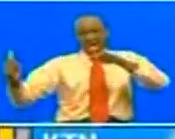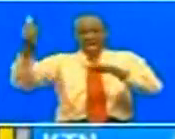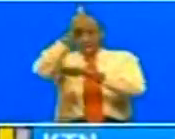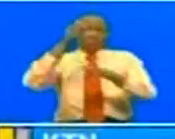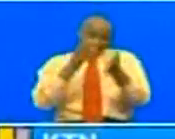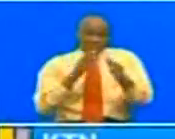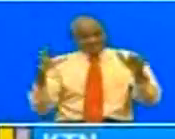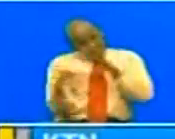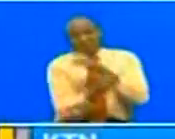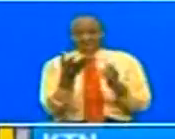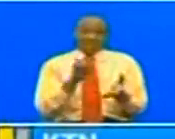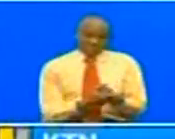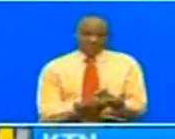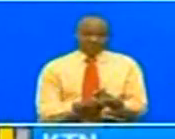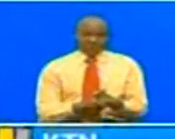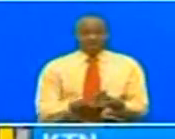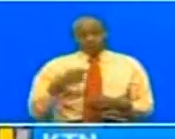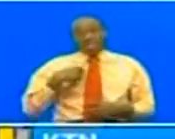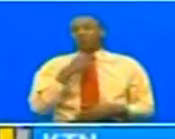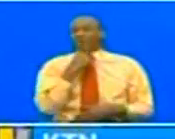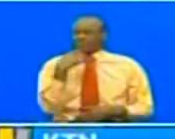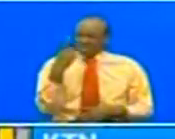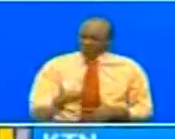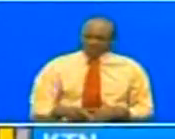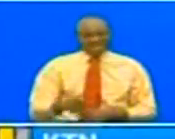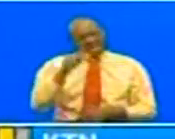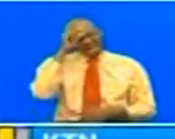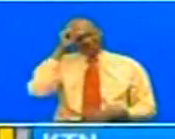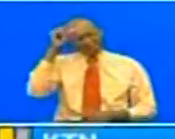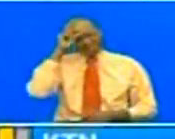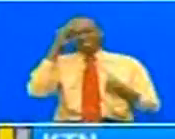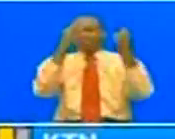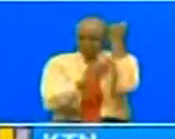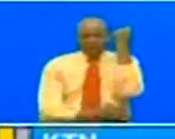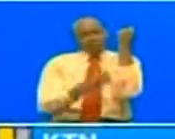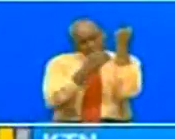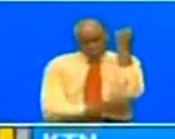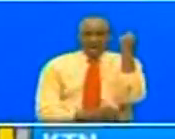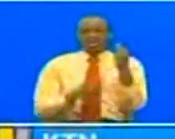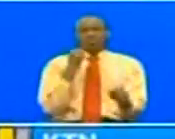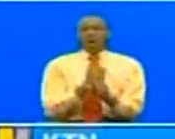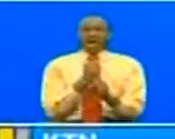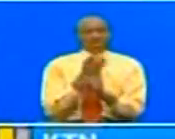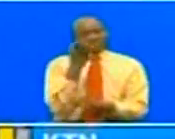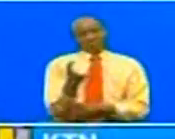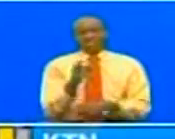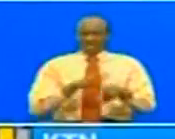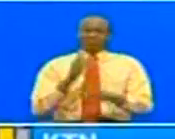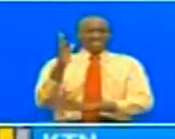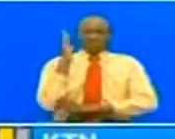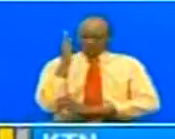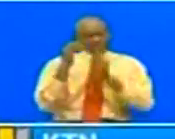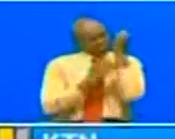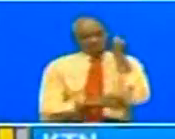hapa kushutumu uzembe wa serikali katika kuimarisha usalama katika pembe zote za